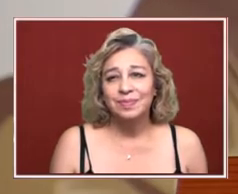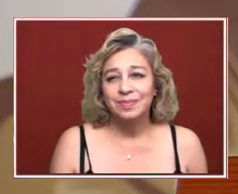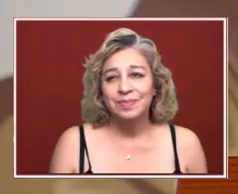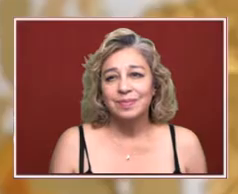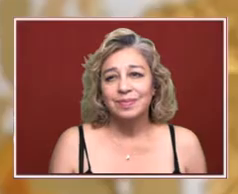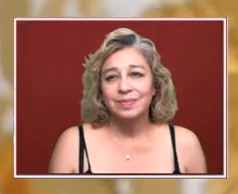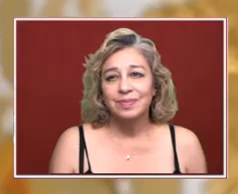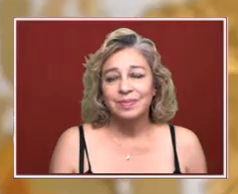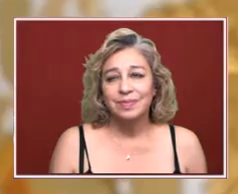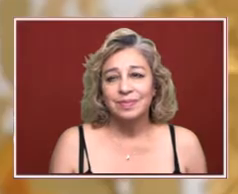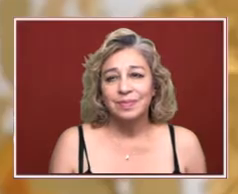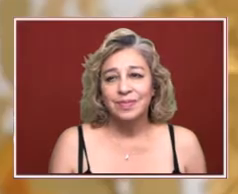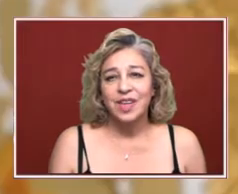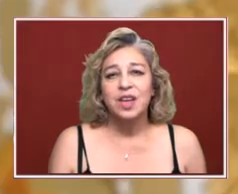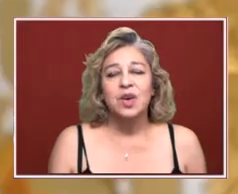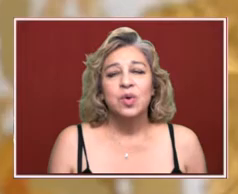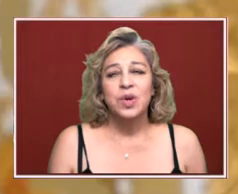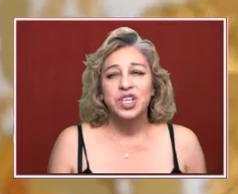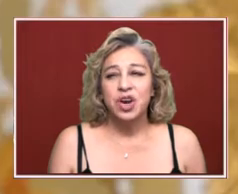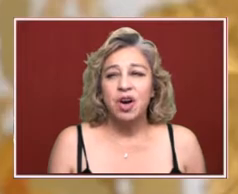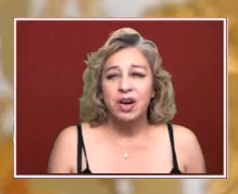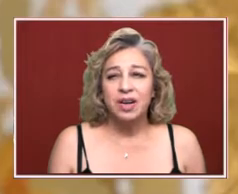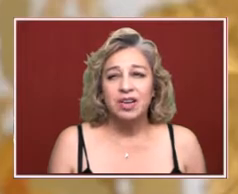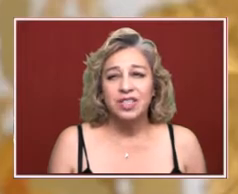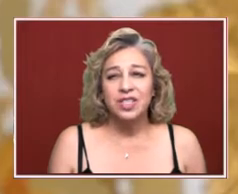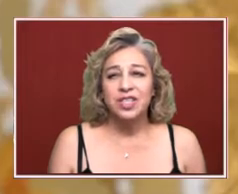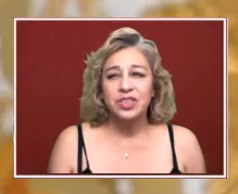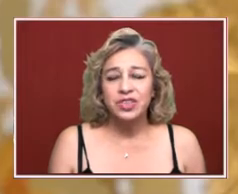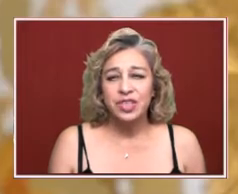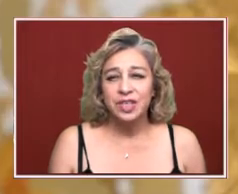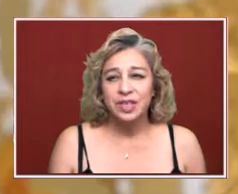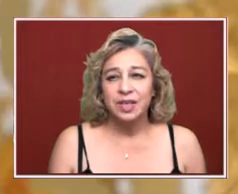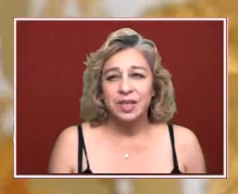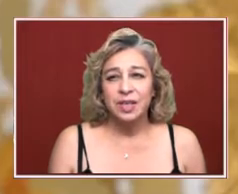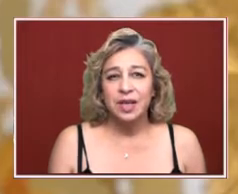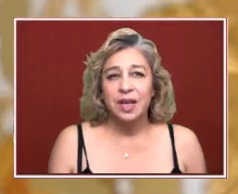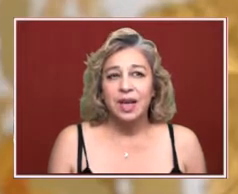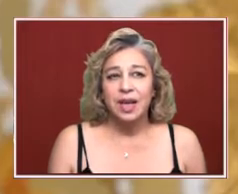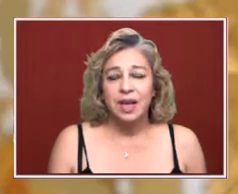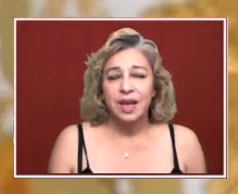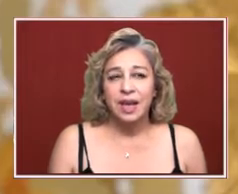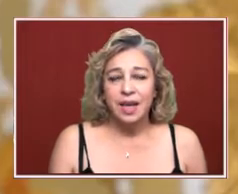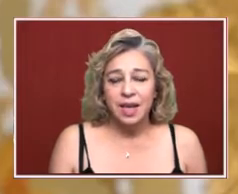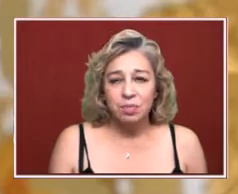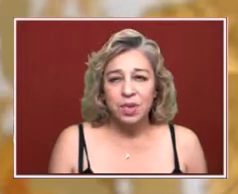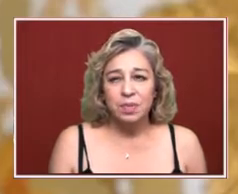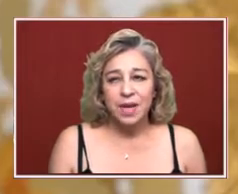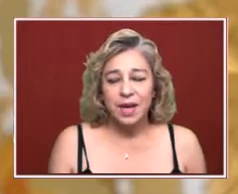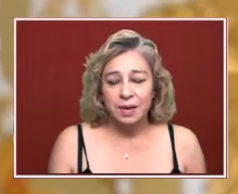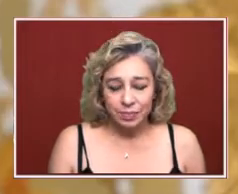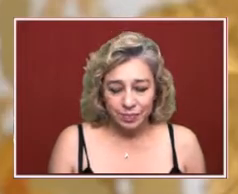establece nuestra constitución. Which our constitution